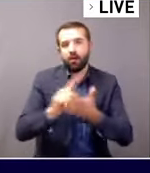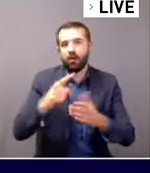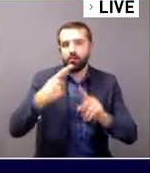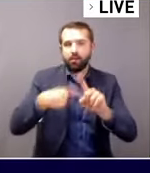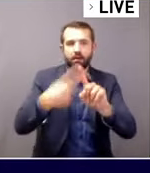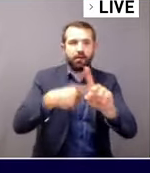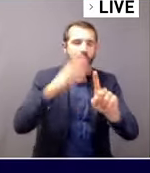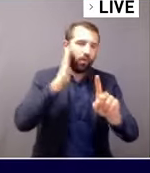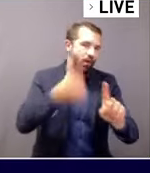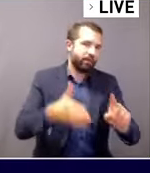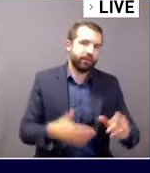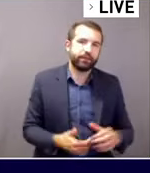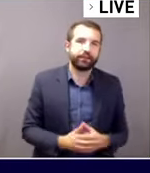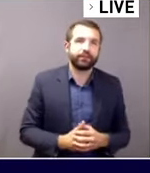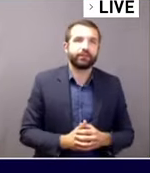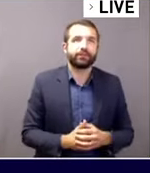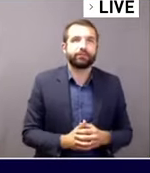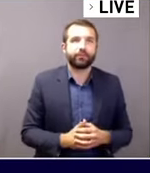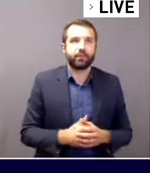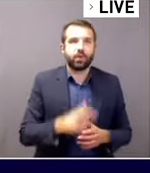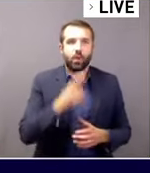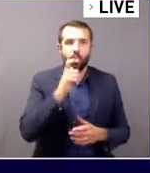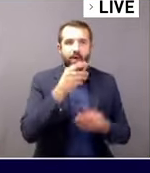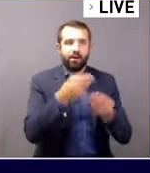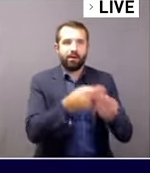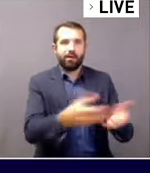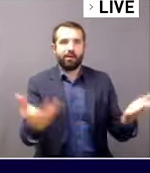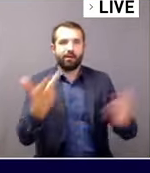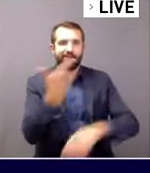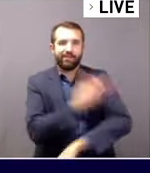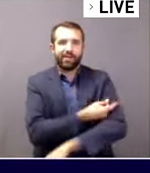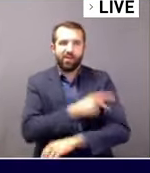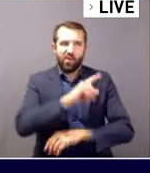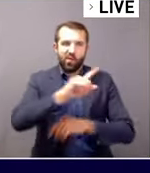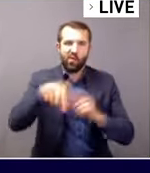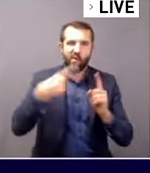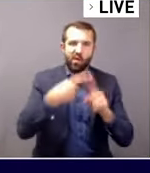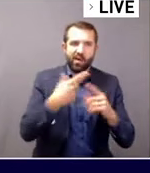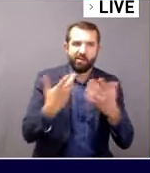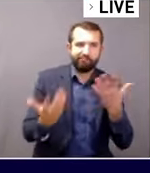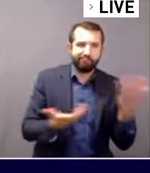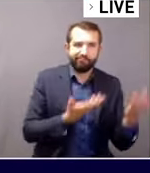is vaccine going to be distributed and when are folks going to be getting it?